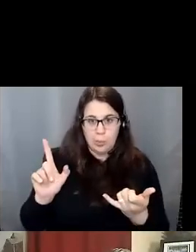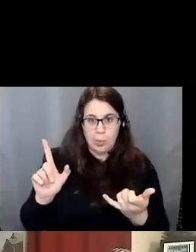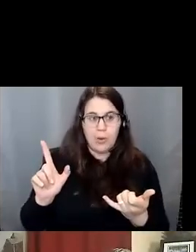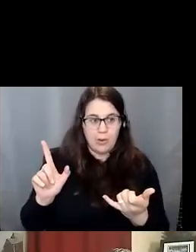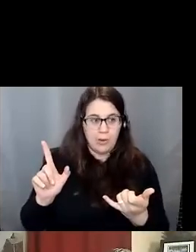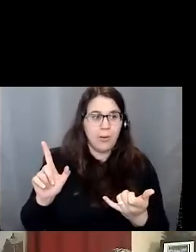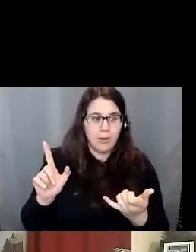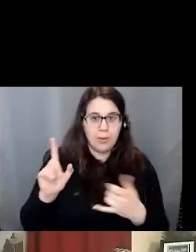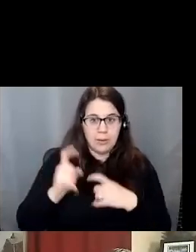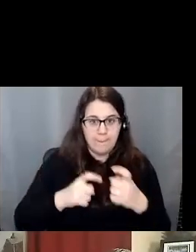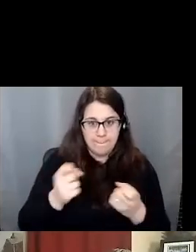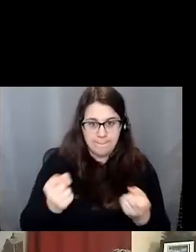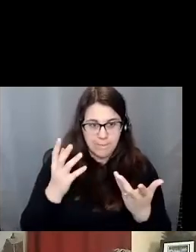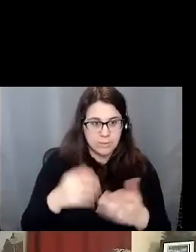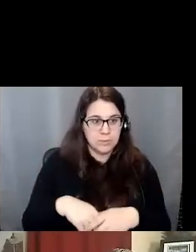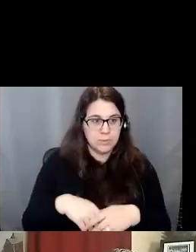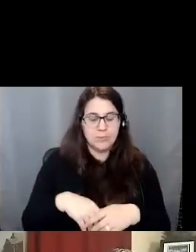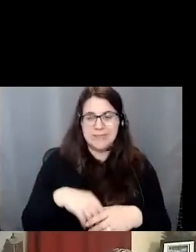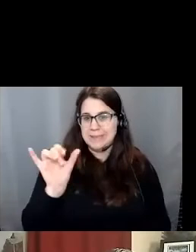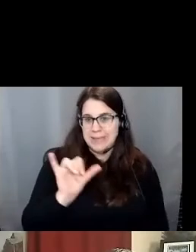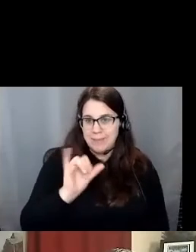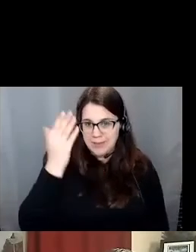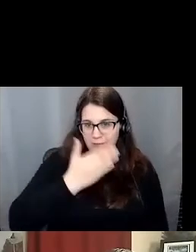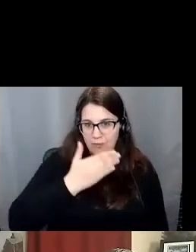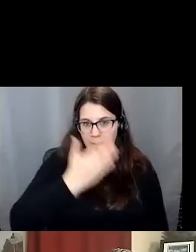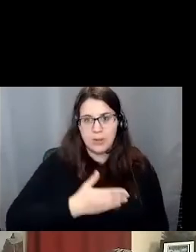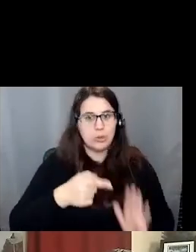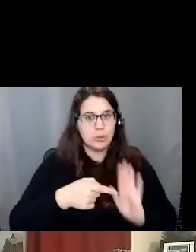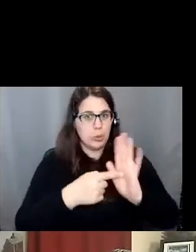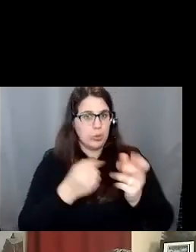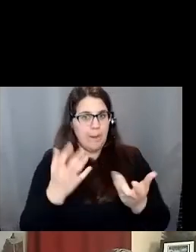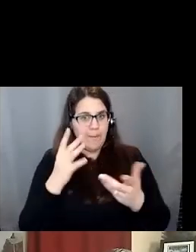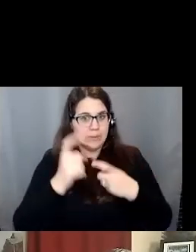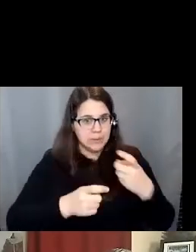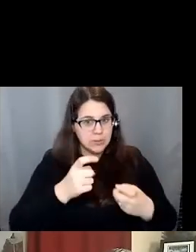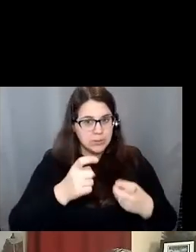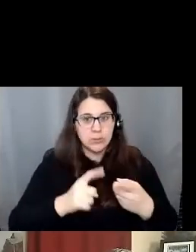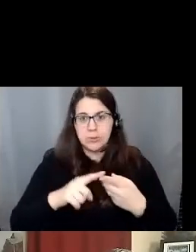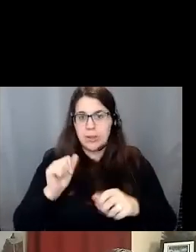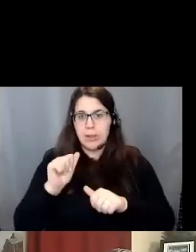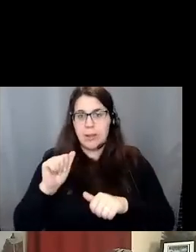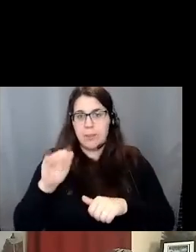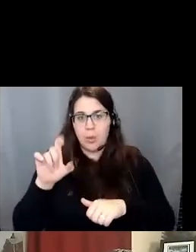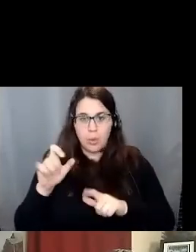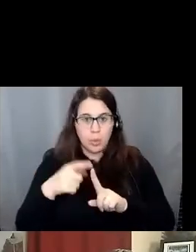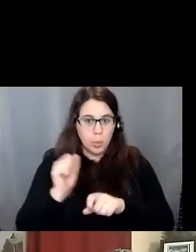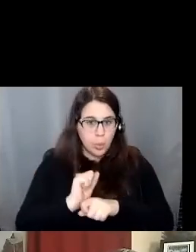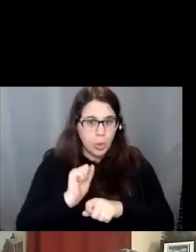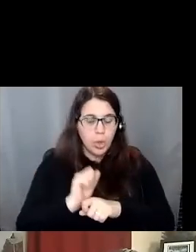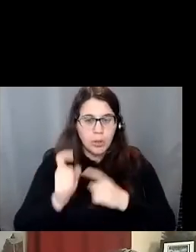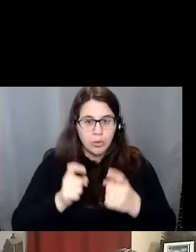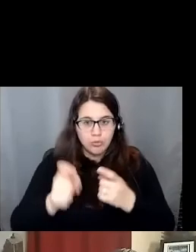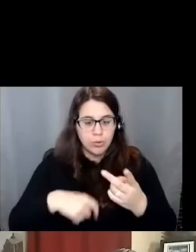screen page, it shows you your standard contributions, your able to work contributions, any withdrawals that have